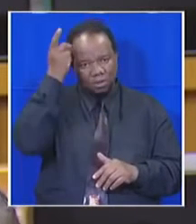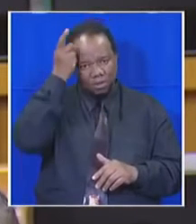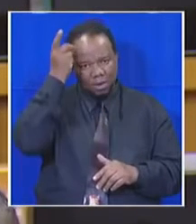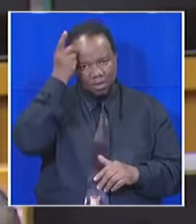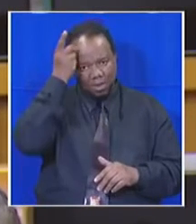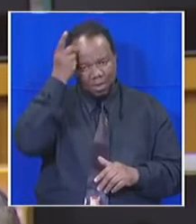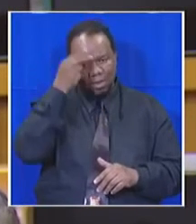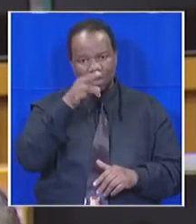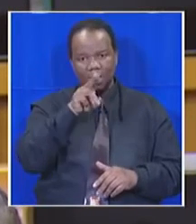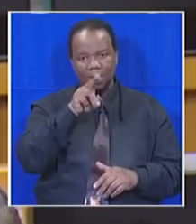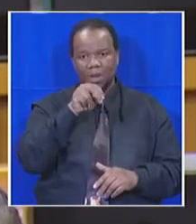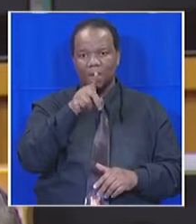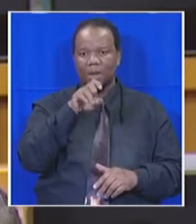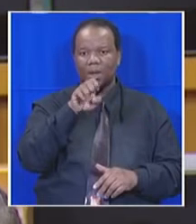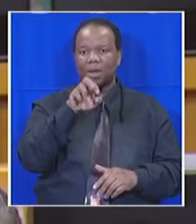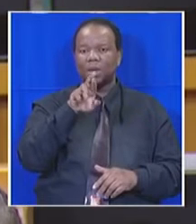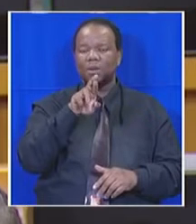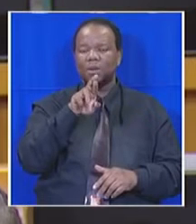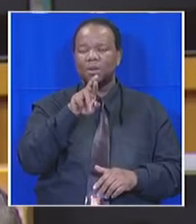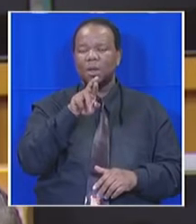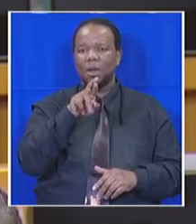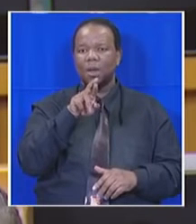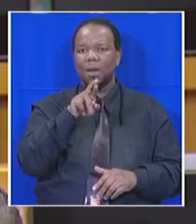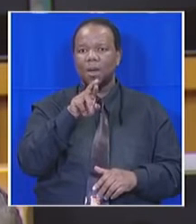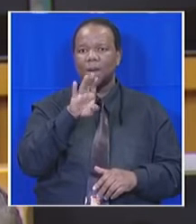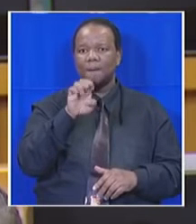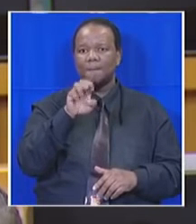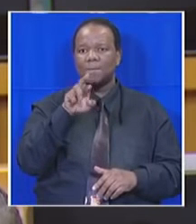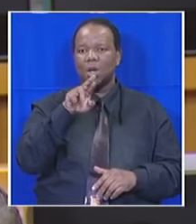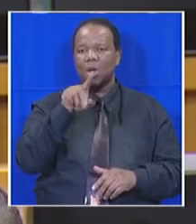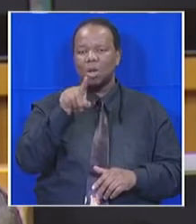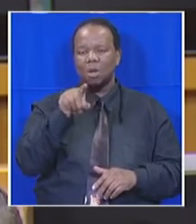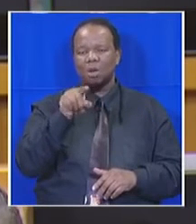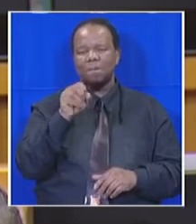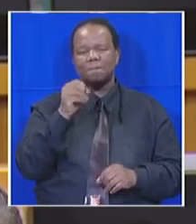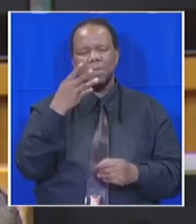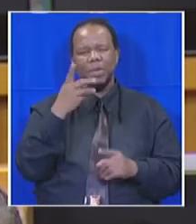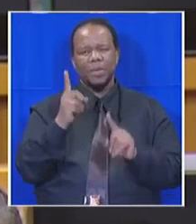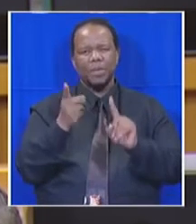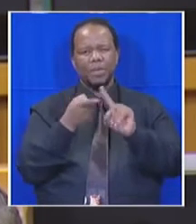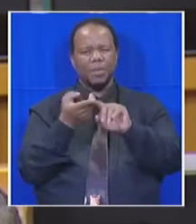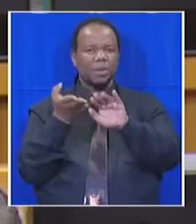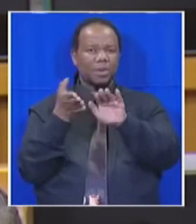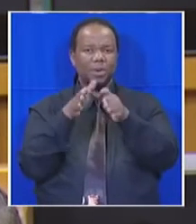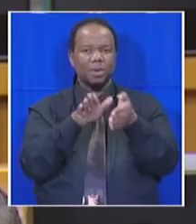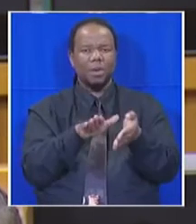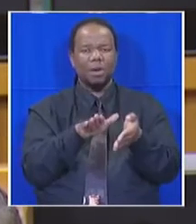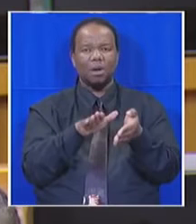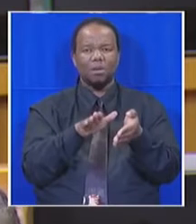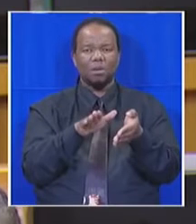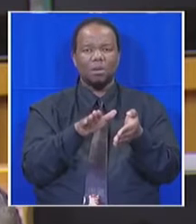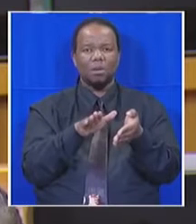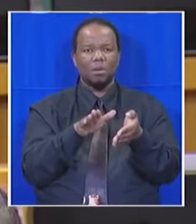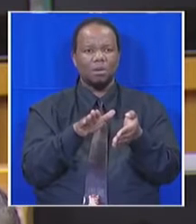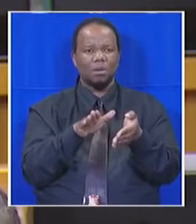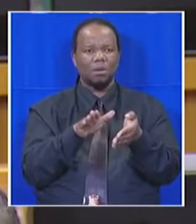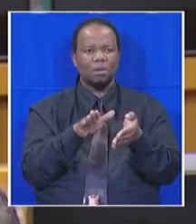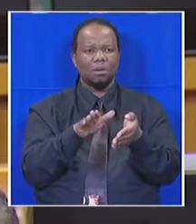3 deceased and many more injuries. Further notes that on one of these buses, 50 children